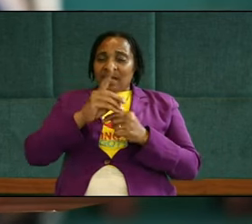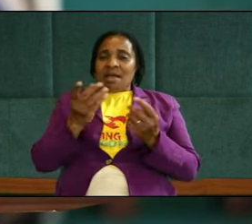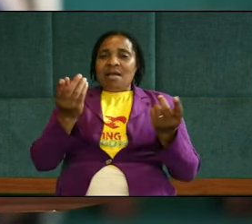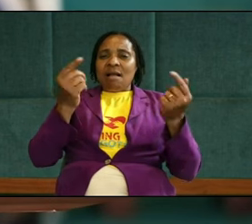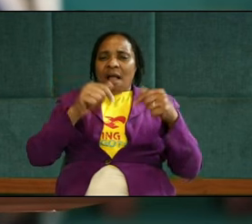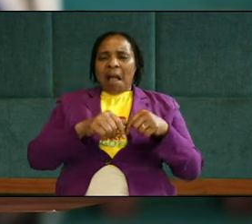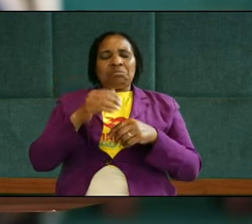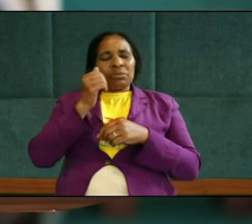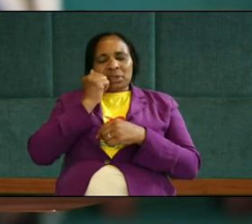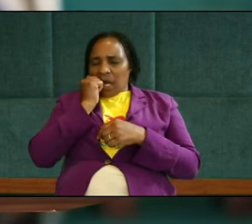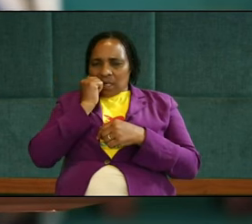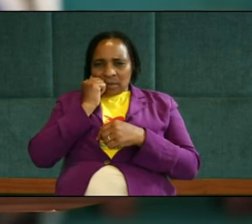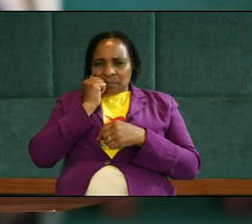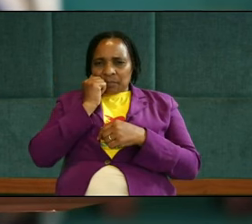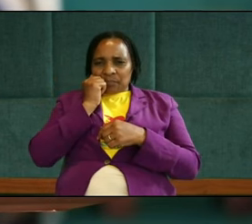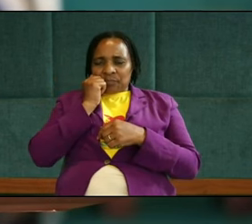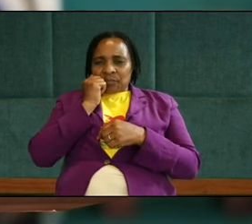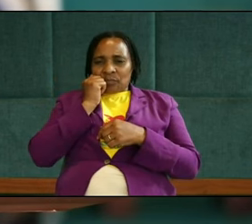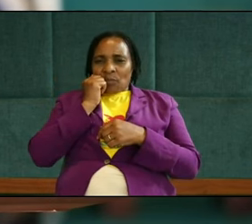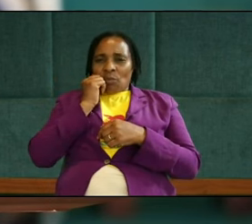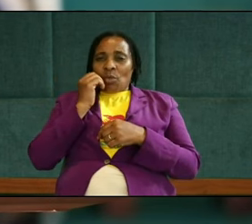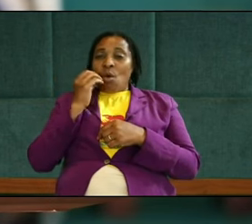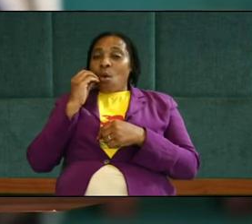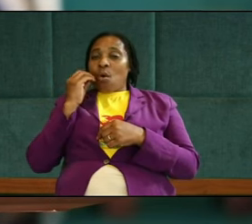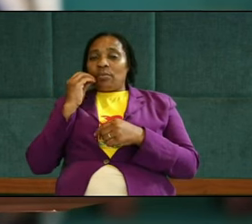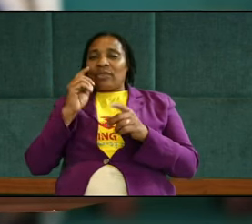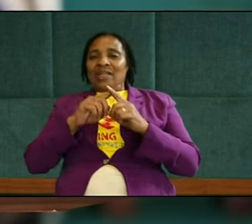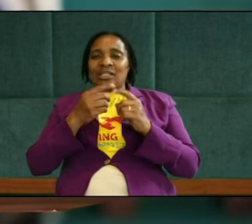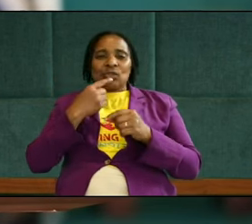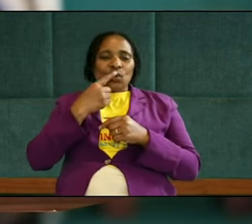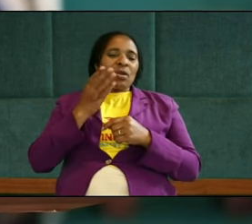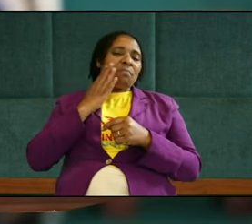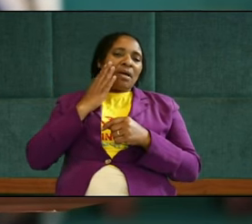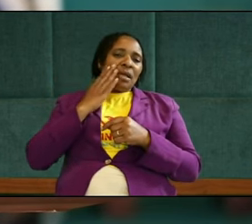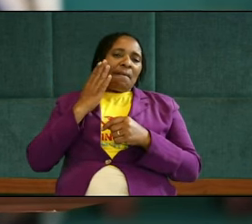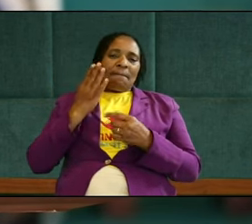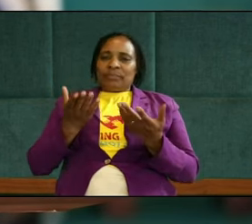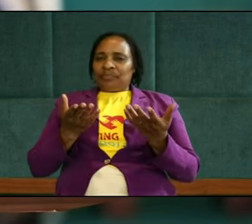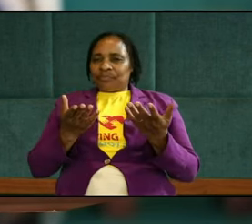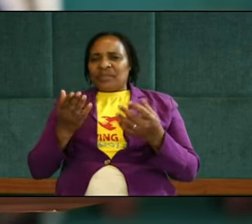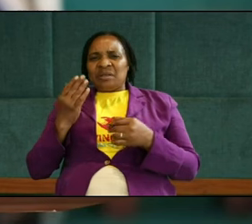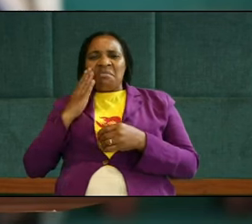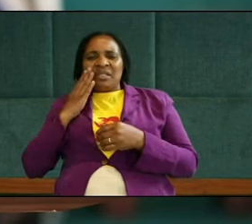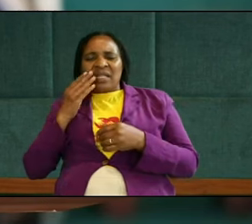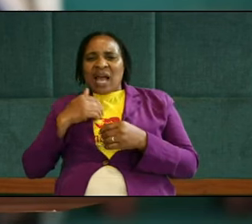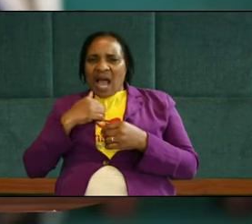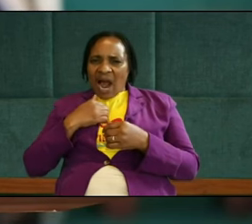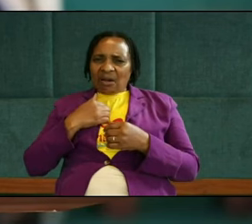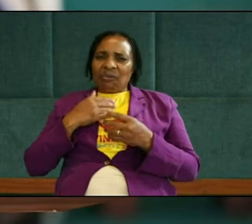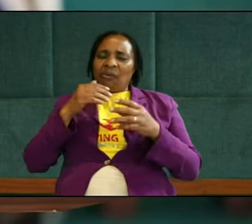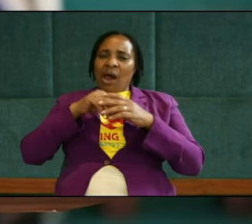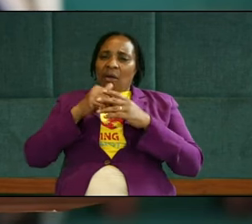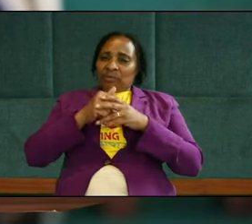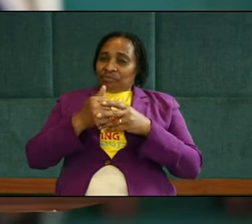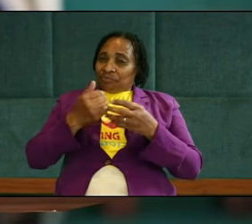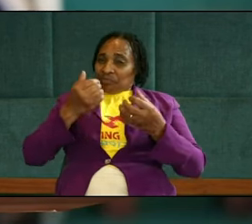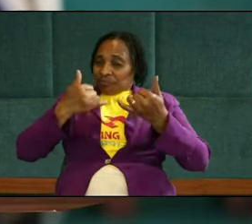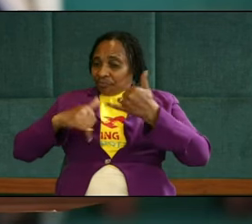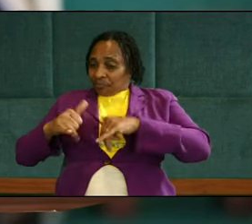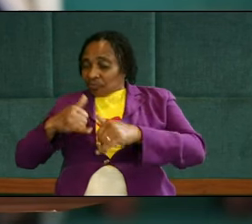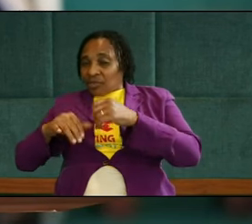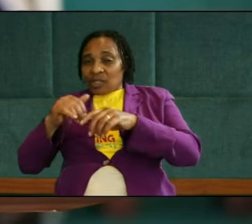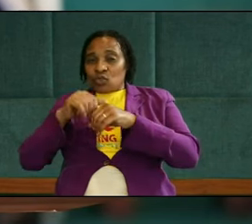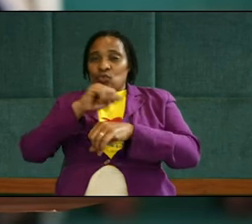home sad. And she told her mother, "Mother, we have a spring talent show at school," she said. Mother